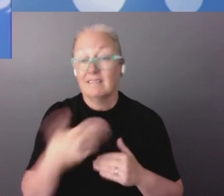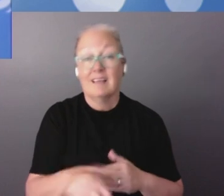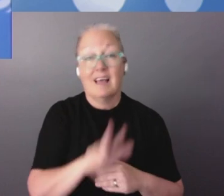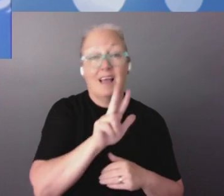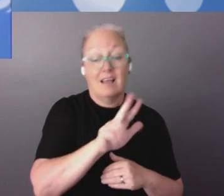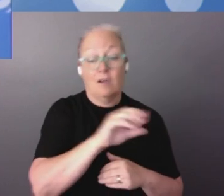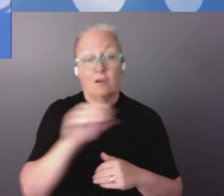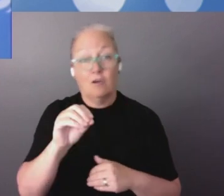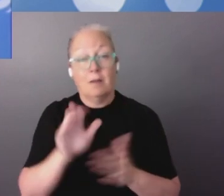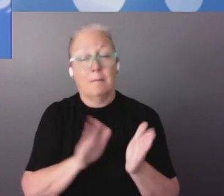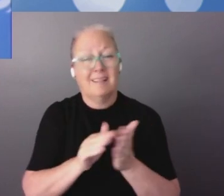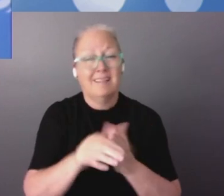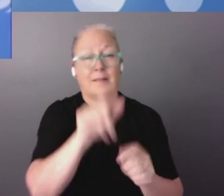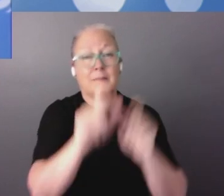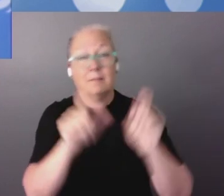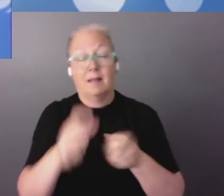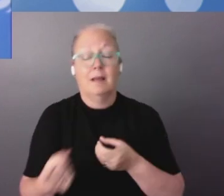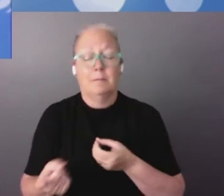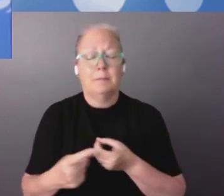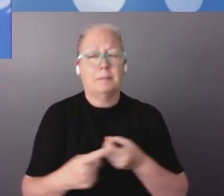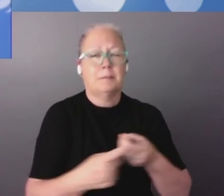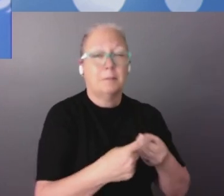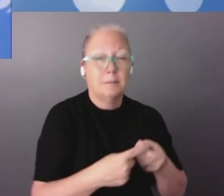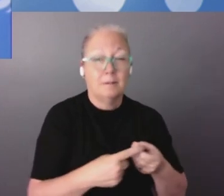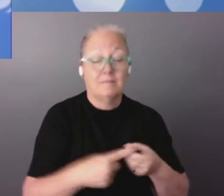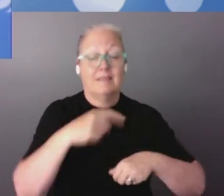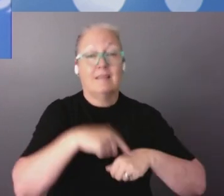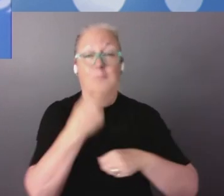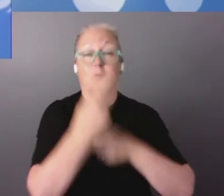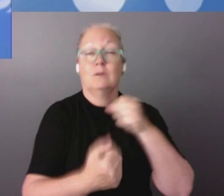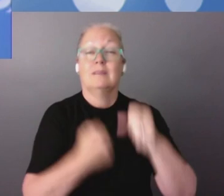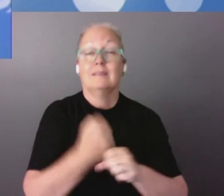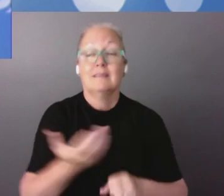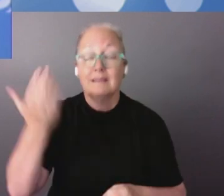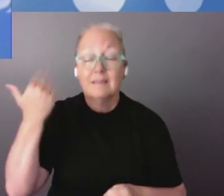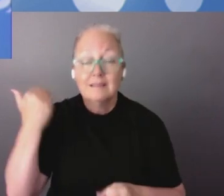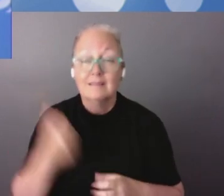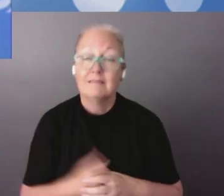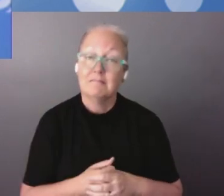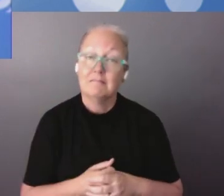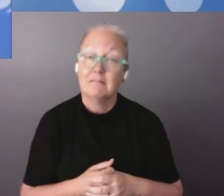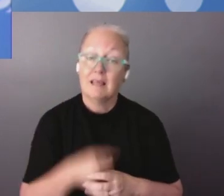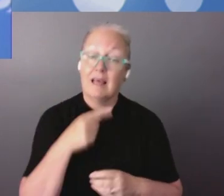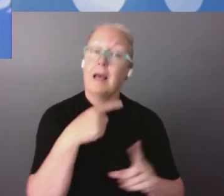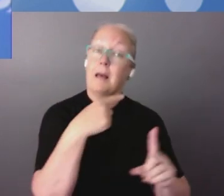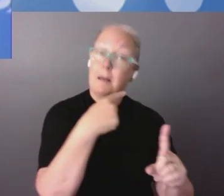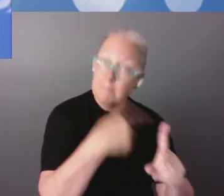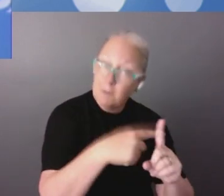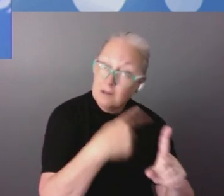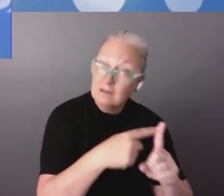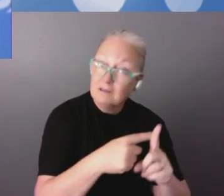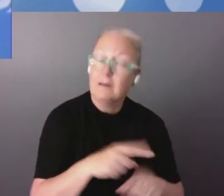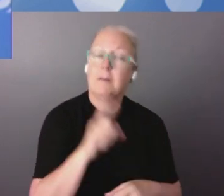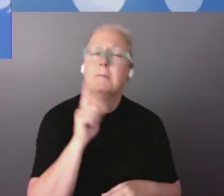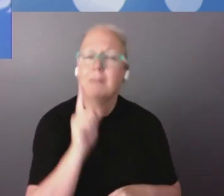online since 2019. That's encouraging news, but it's still very far